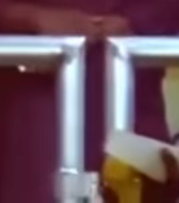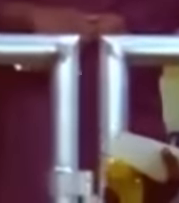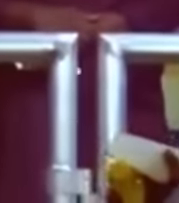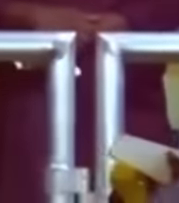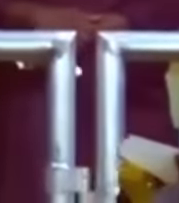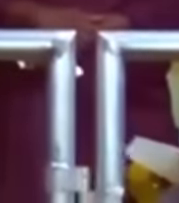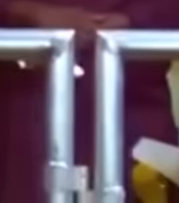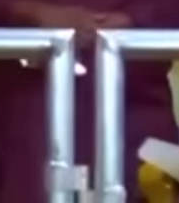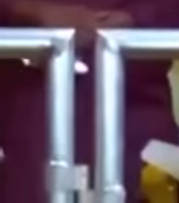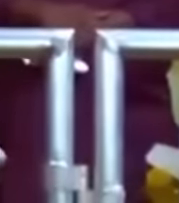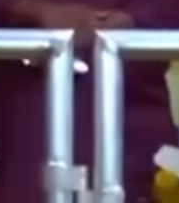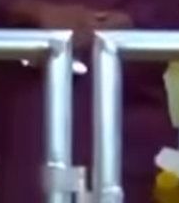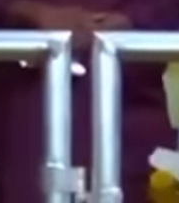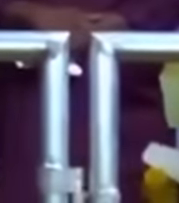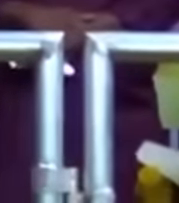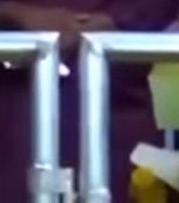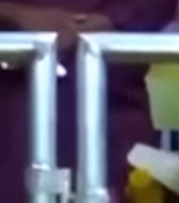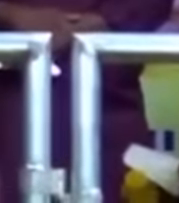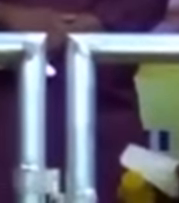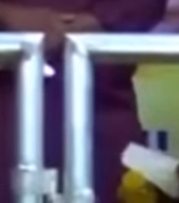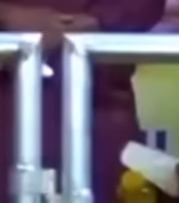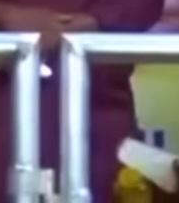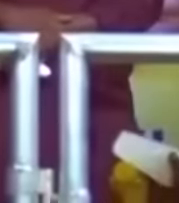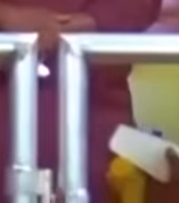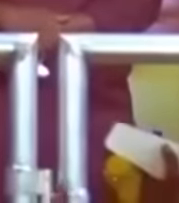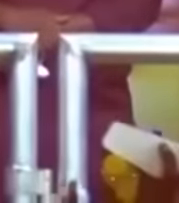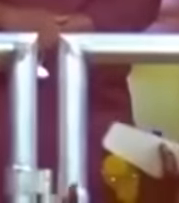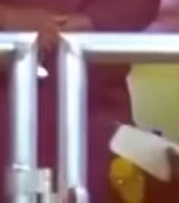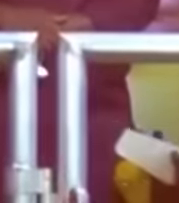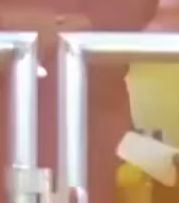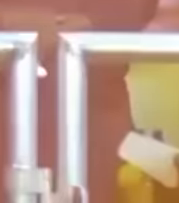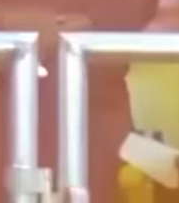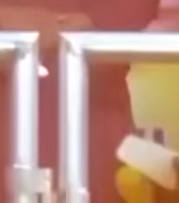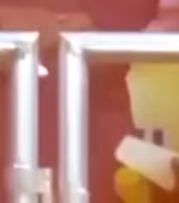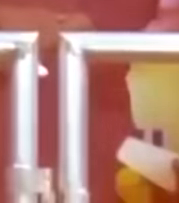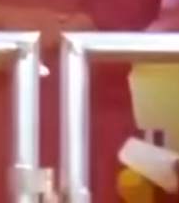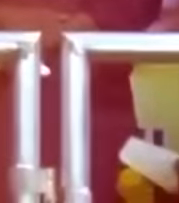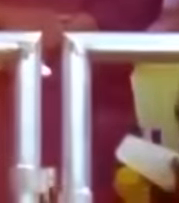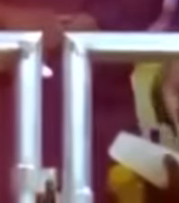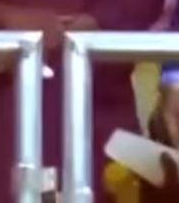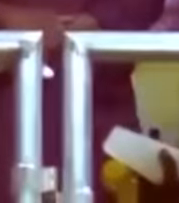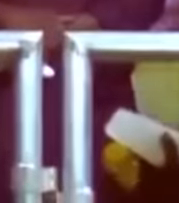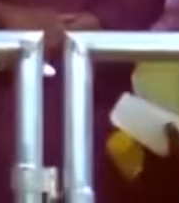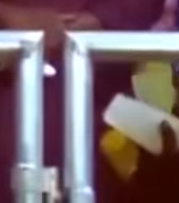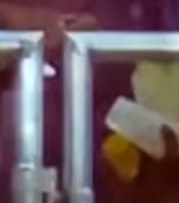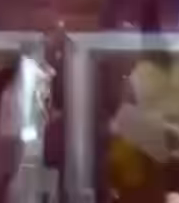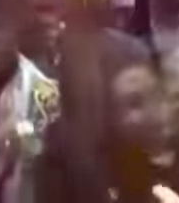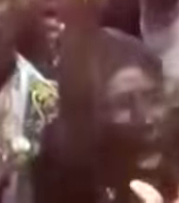that have been troubling your life, as I speak right now, expire by fire.